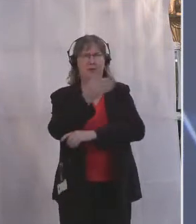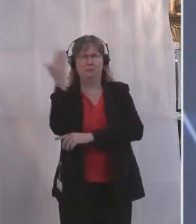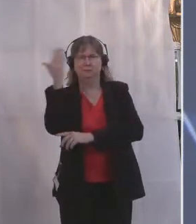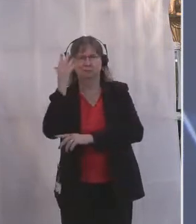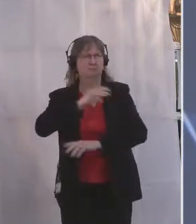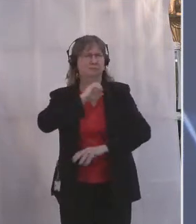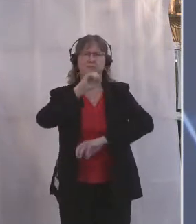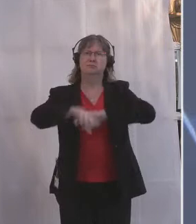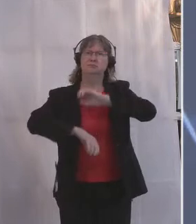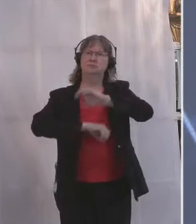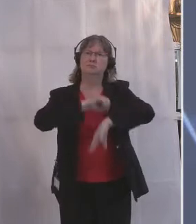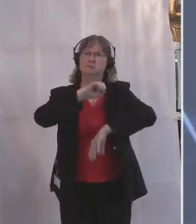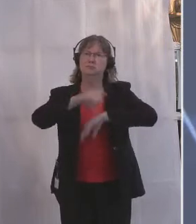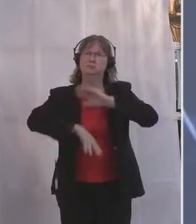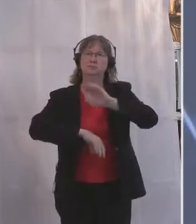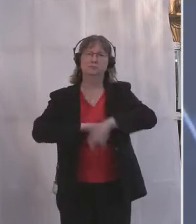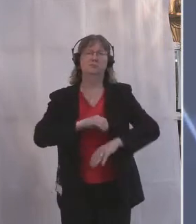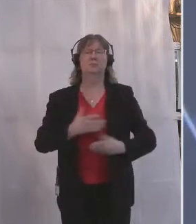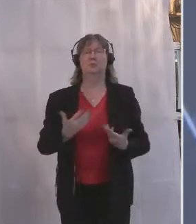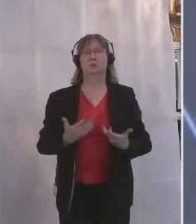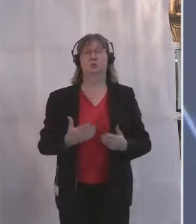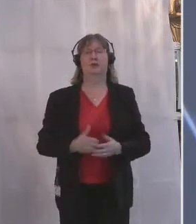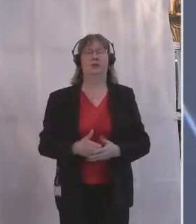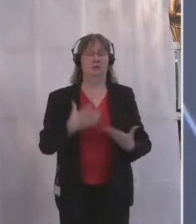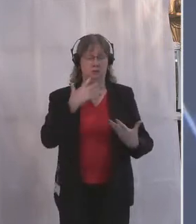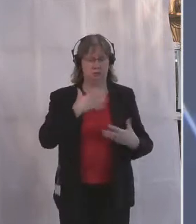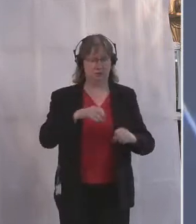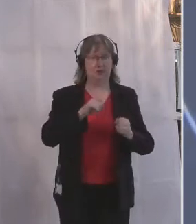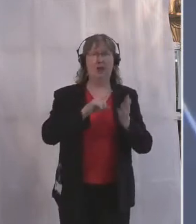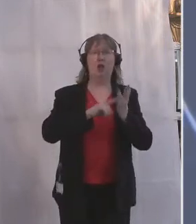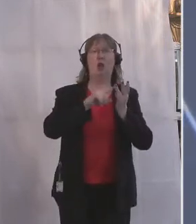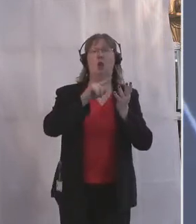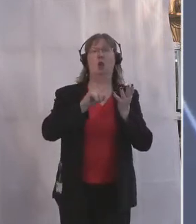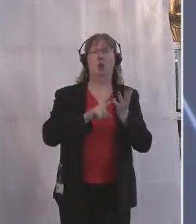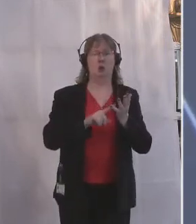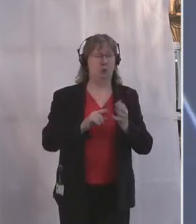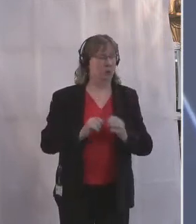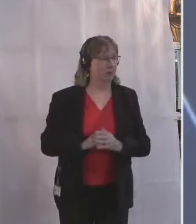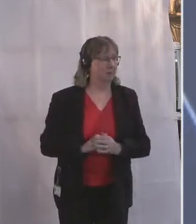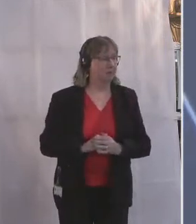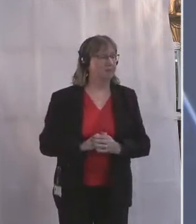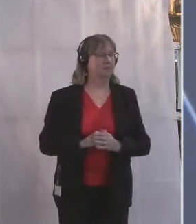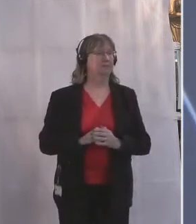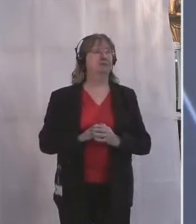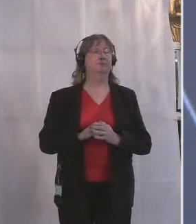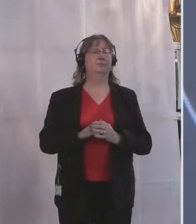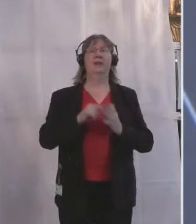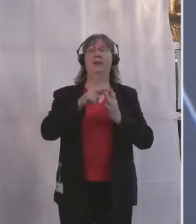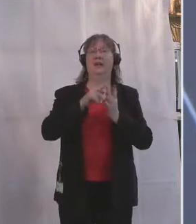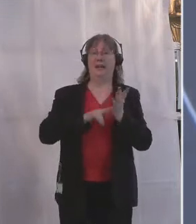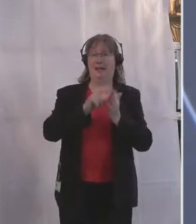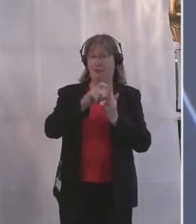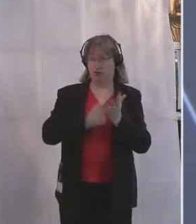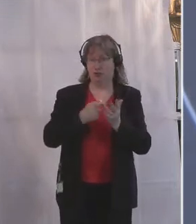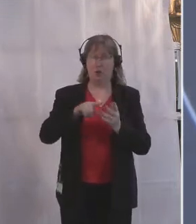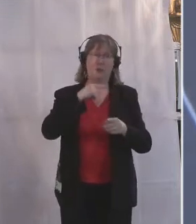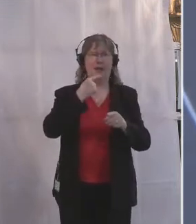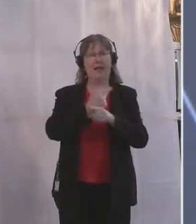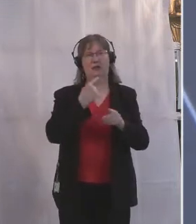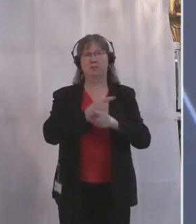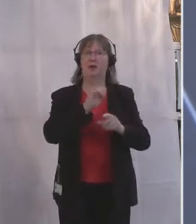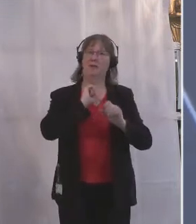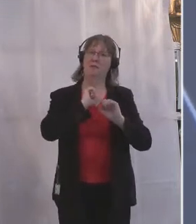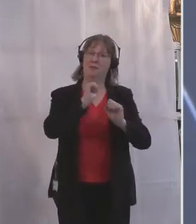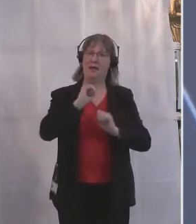and everybody that we've heard from today. So we kicked off with Lou, Izzy and Indro, and they gave their far-reaching perspectives and really helped